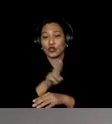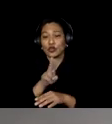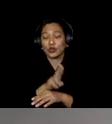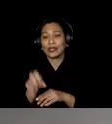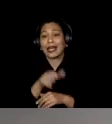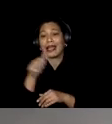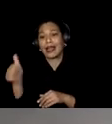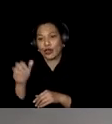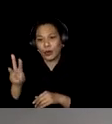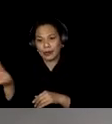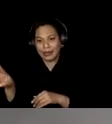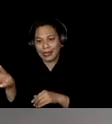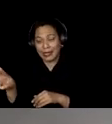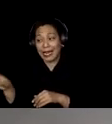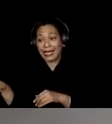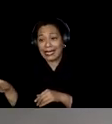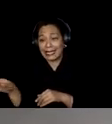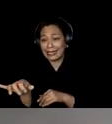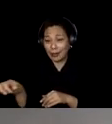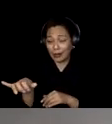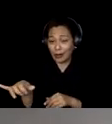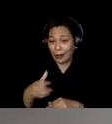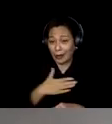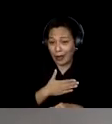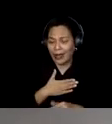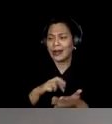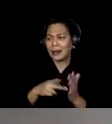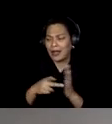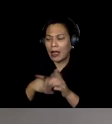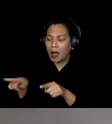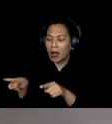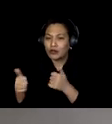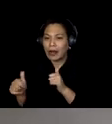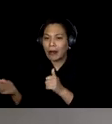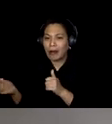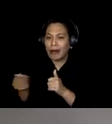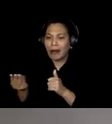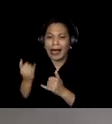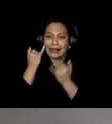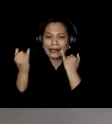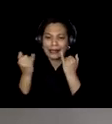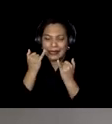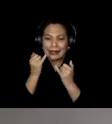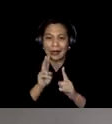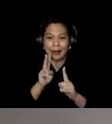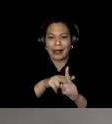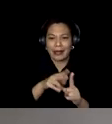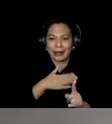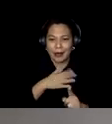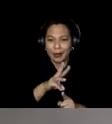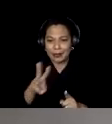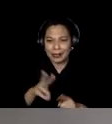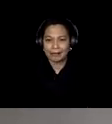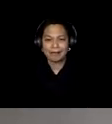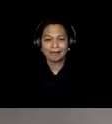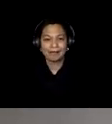website to yours to come up with some ideas for keywords that you might want to use for your own website. And